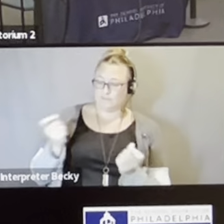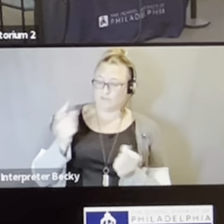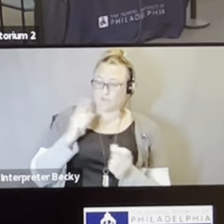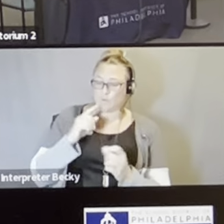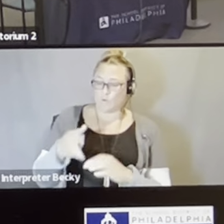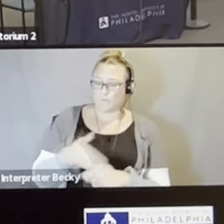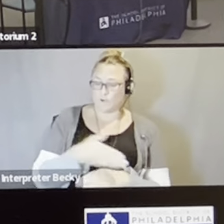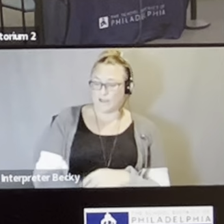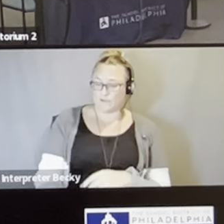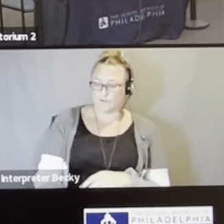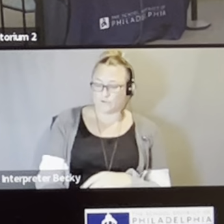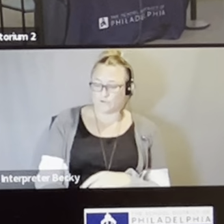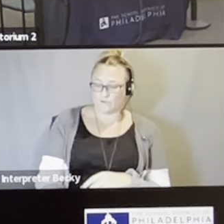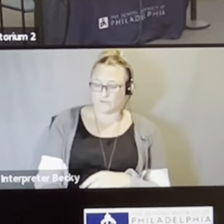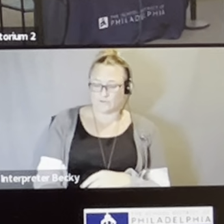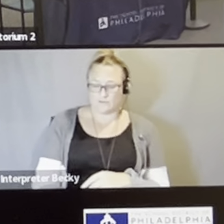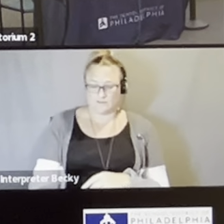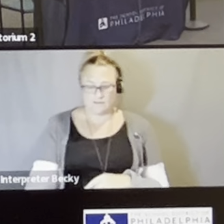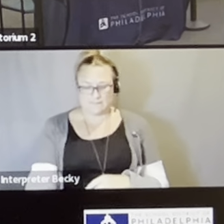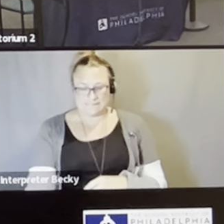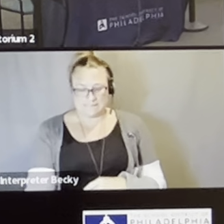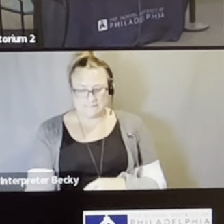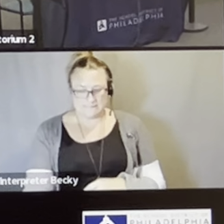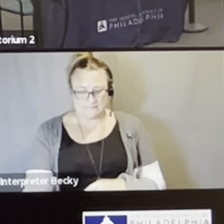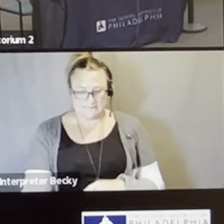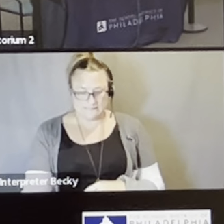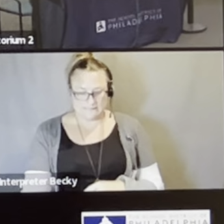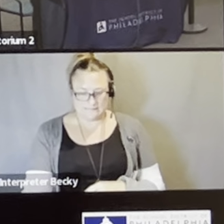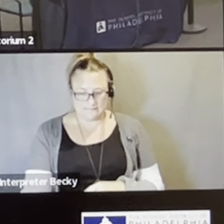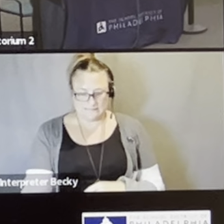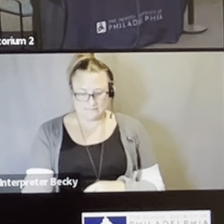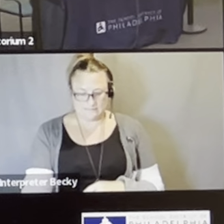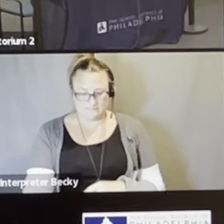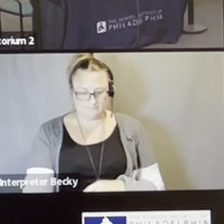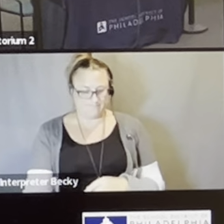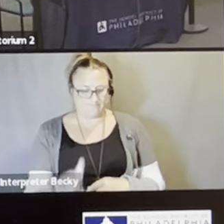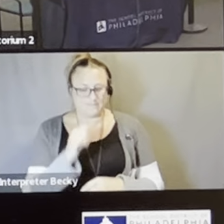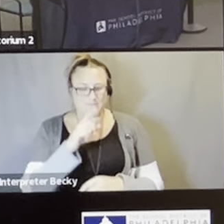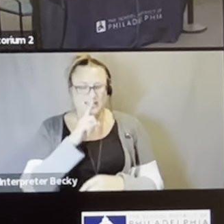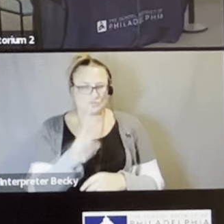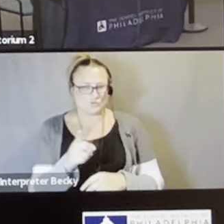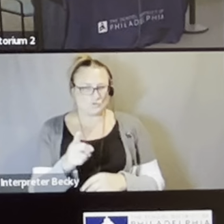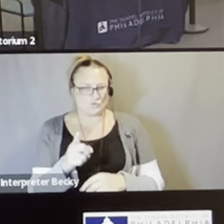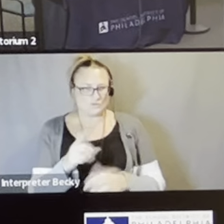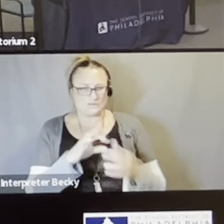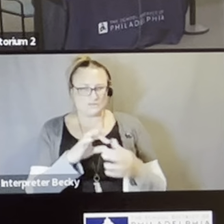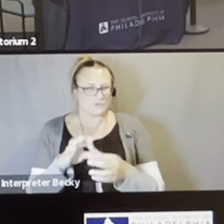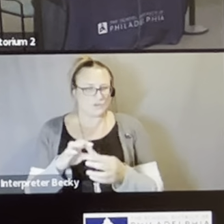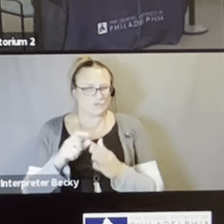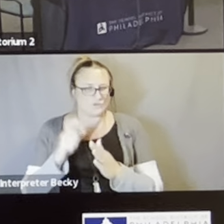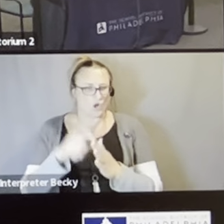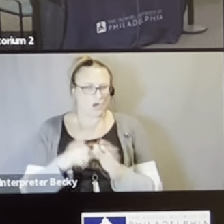administration? I'm not 100% sure about that, but I know it's very short to the time when the article came out. Yes. Where we got a letter